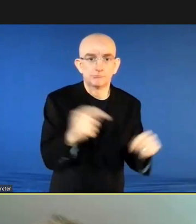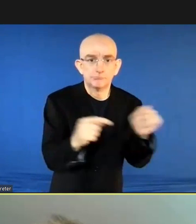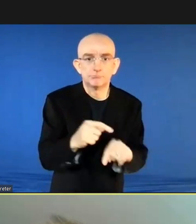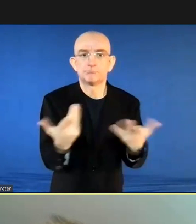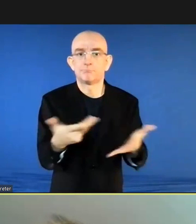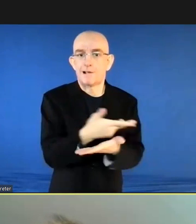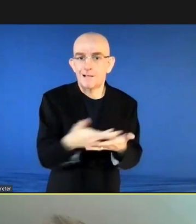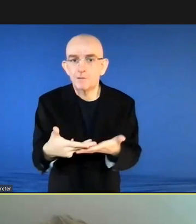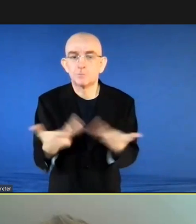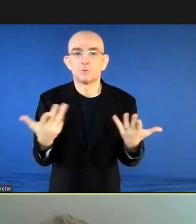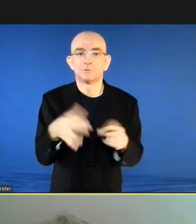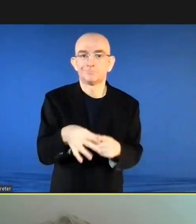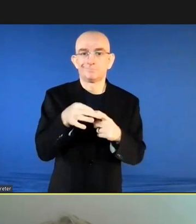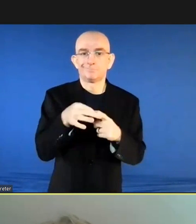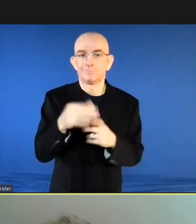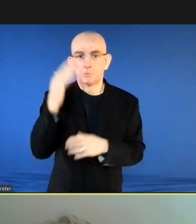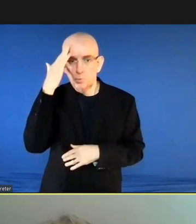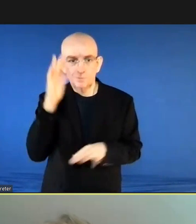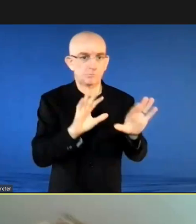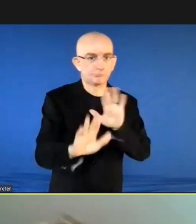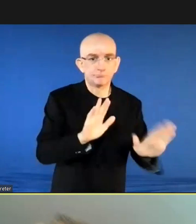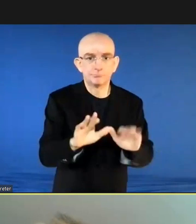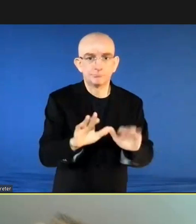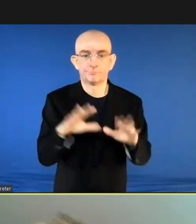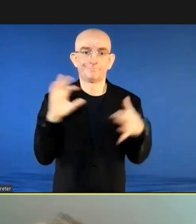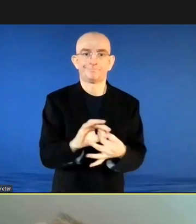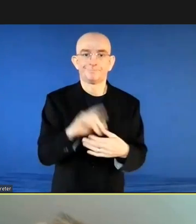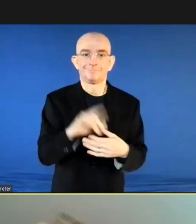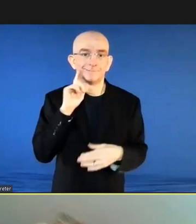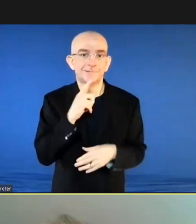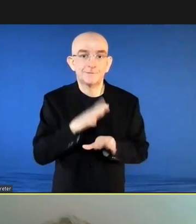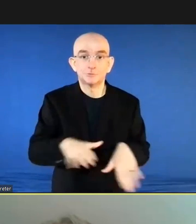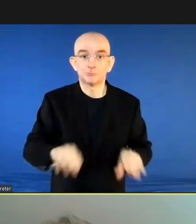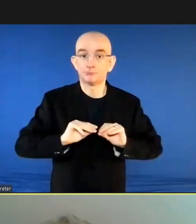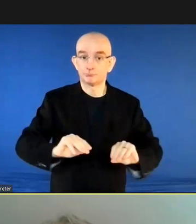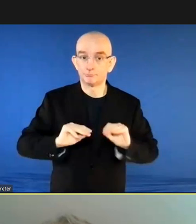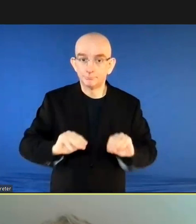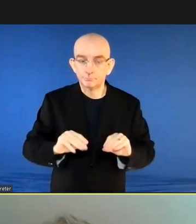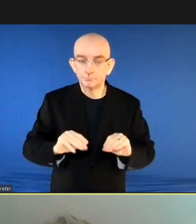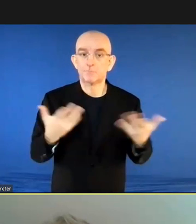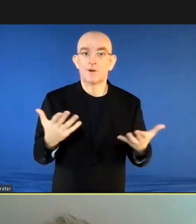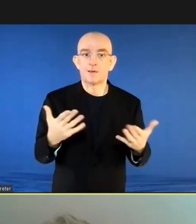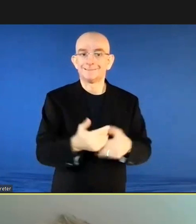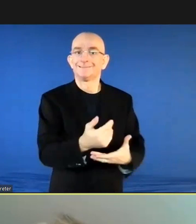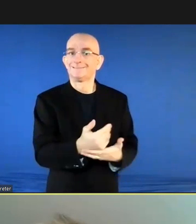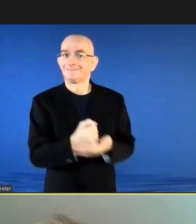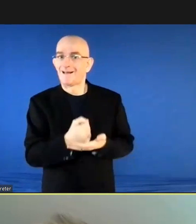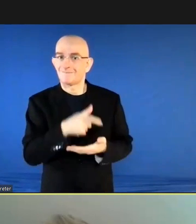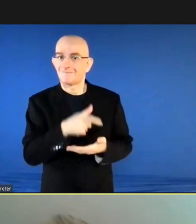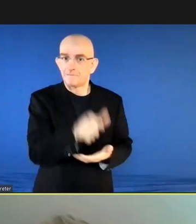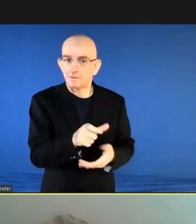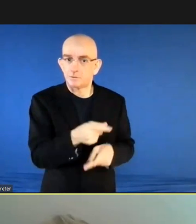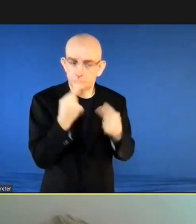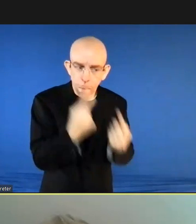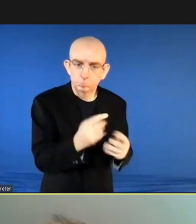local solutions to specific challenges. So thank you very much indeed for being here today. Thank you